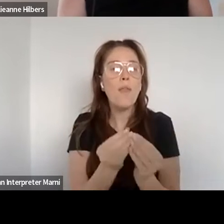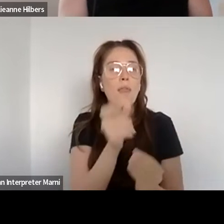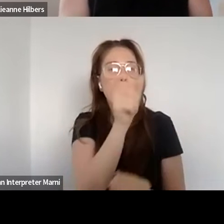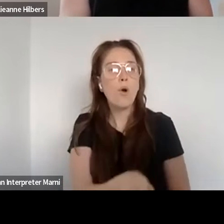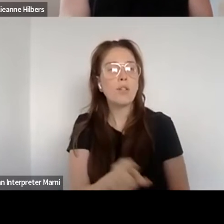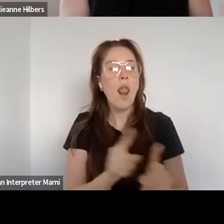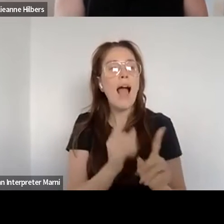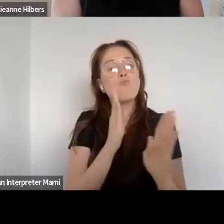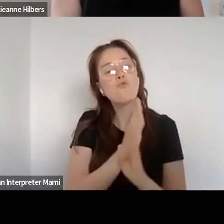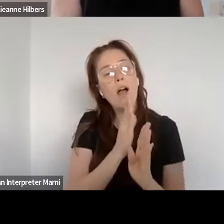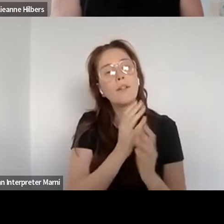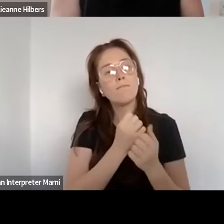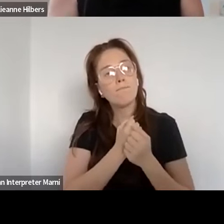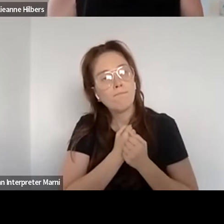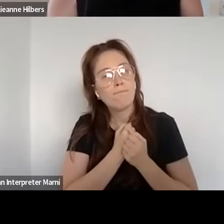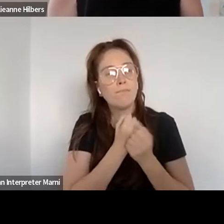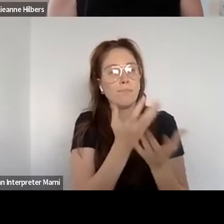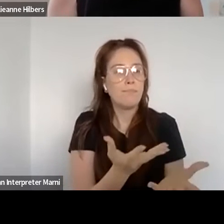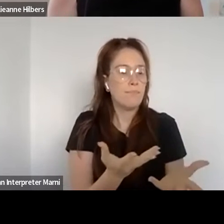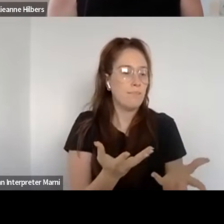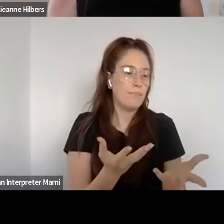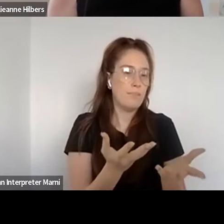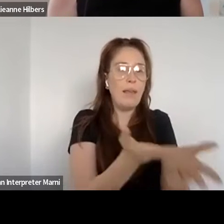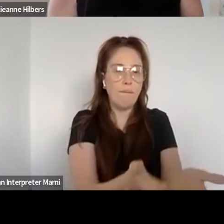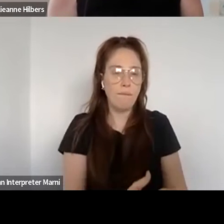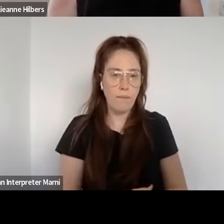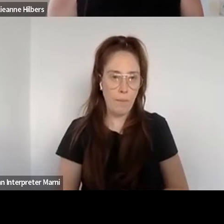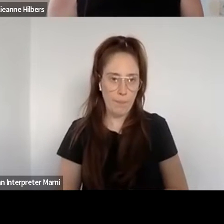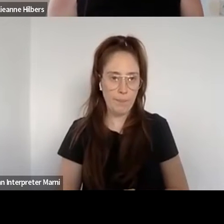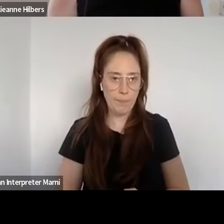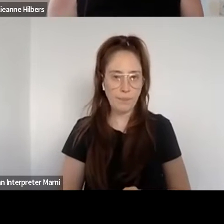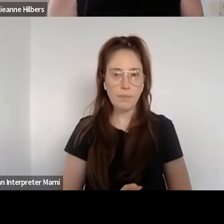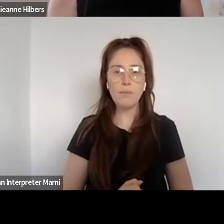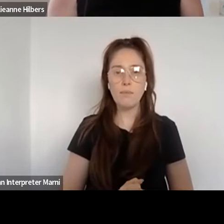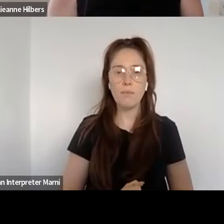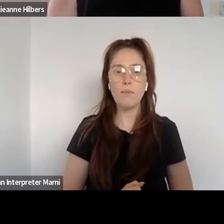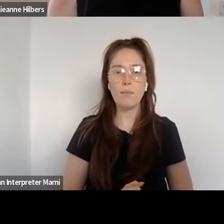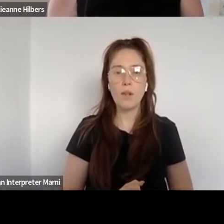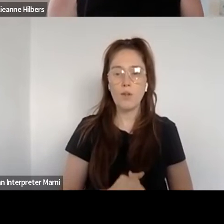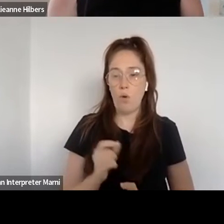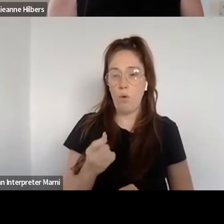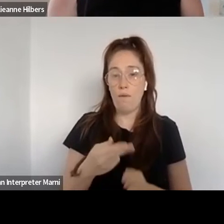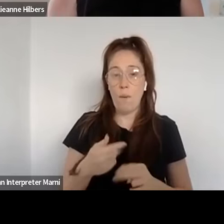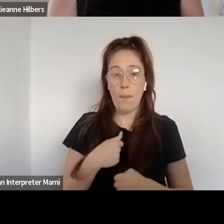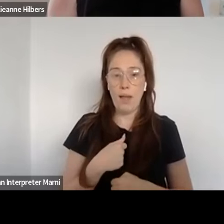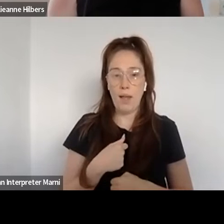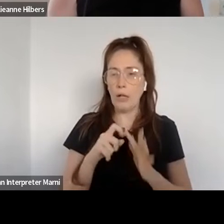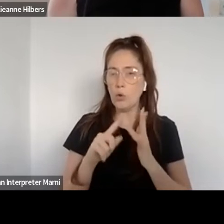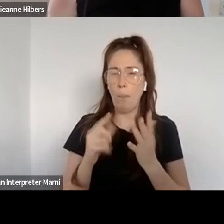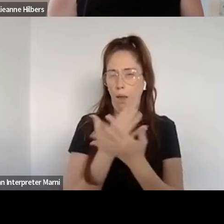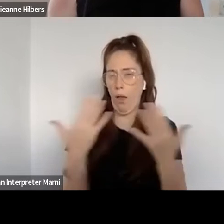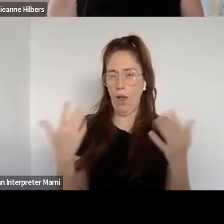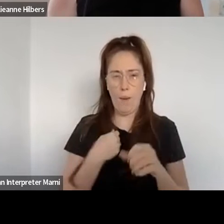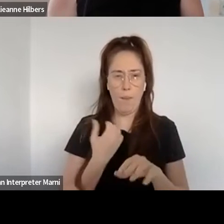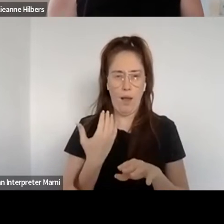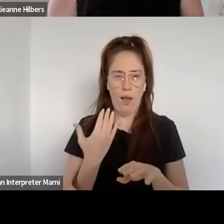message or as a private expression. And out of all the things I do, I think that writing of that message in